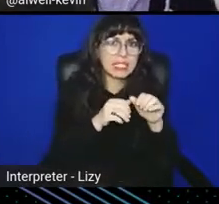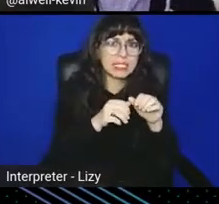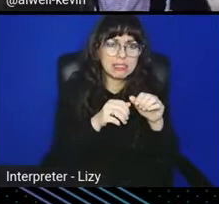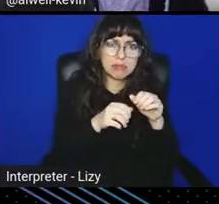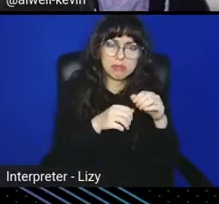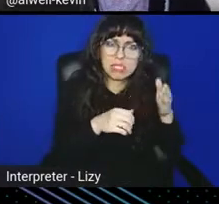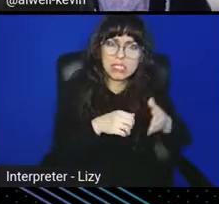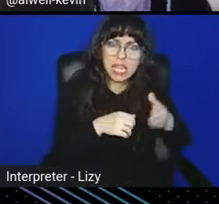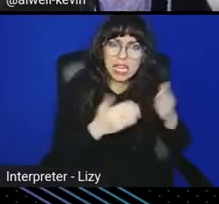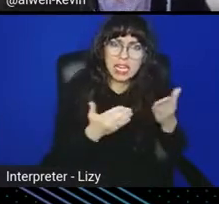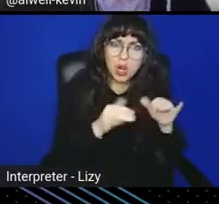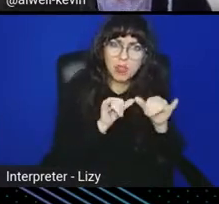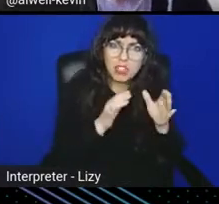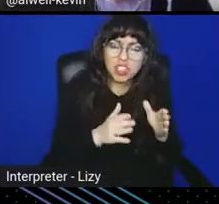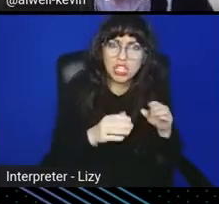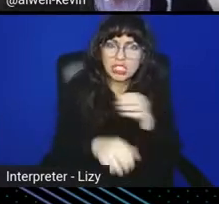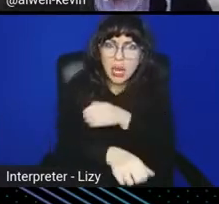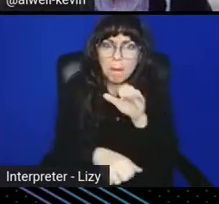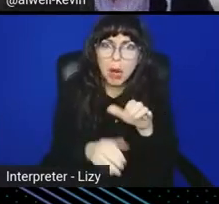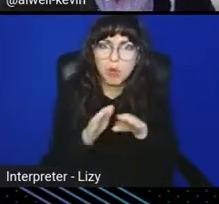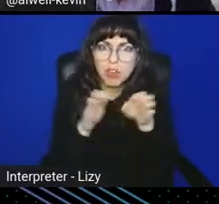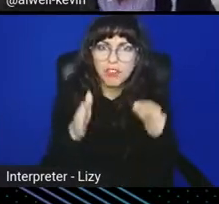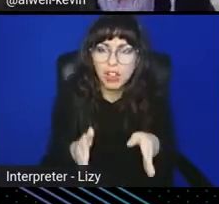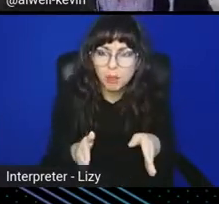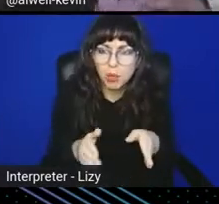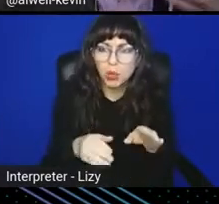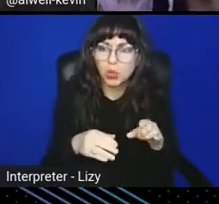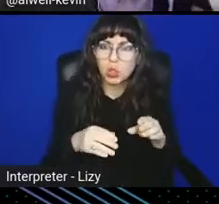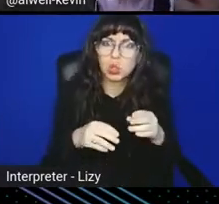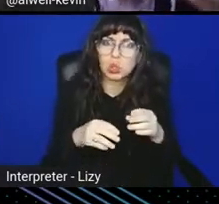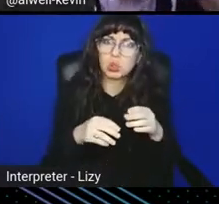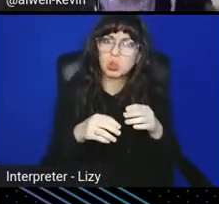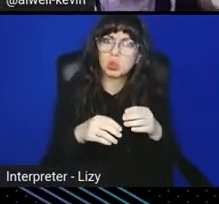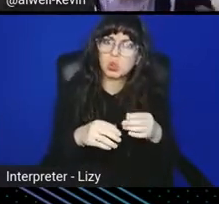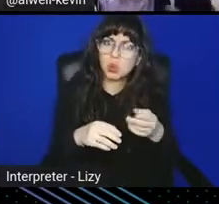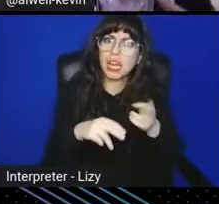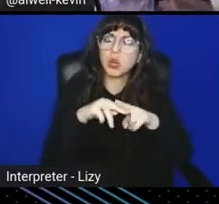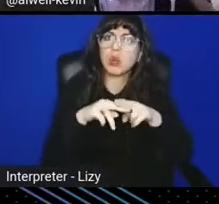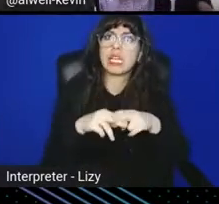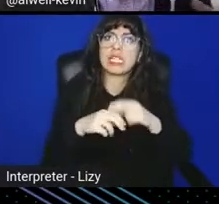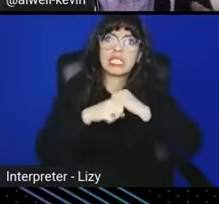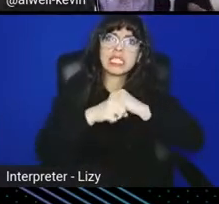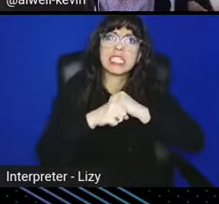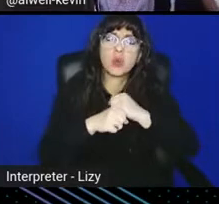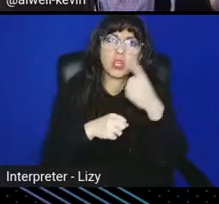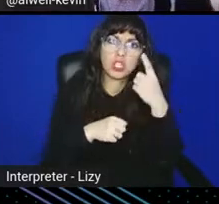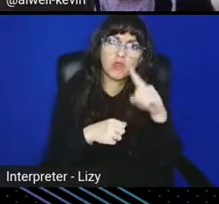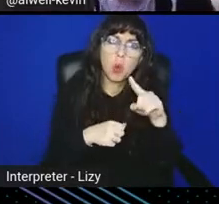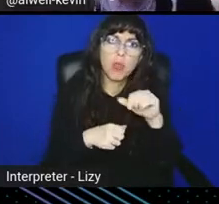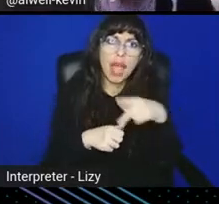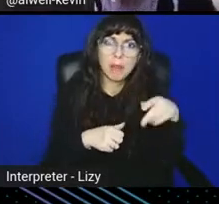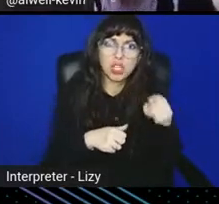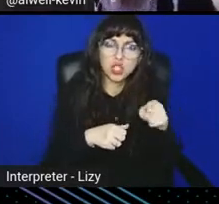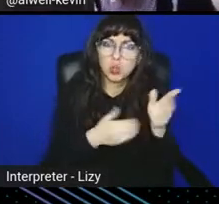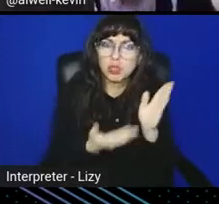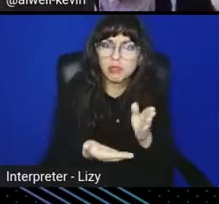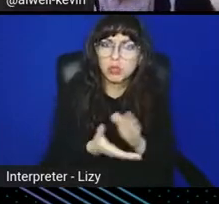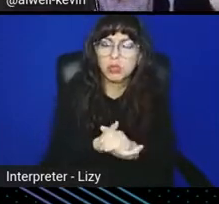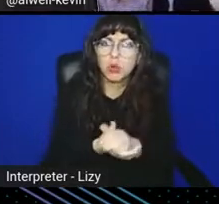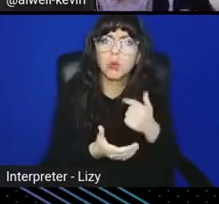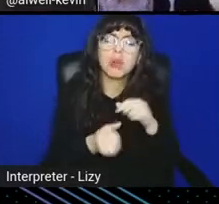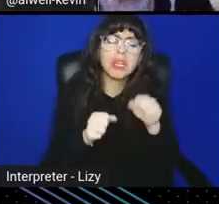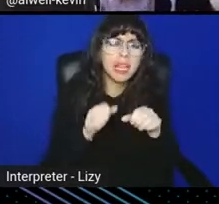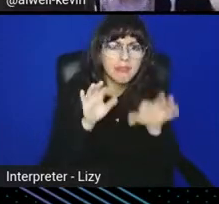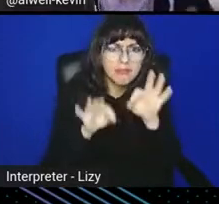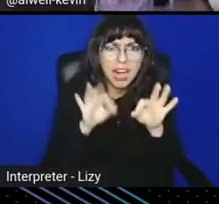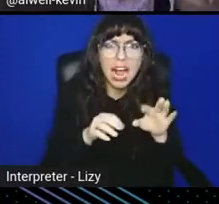the developer in order to increase the stakeholdership of the security of the applications they're delivering? So we can find these vulnerabilities